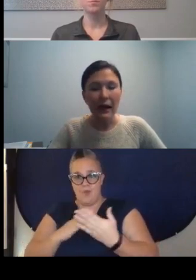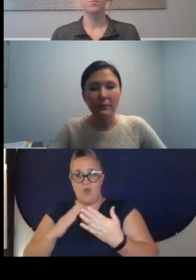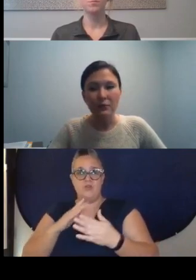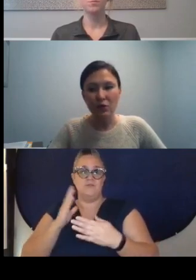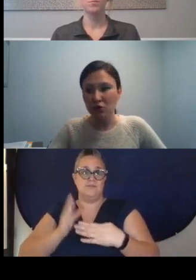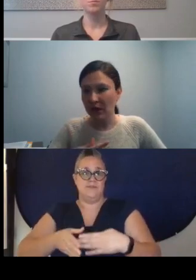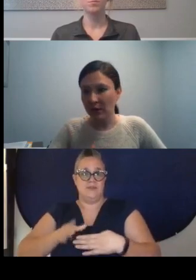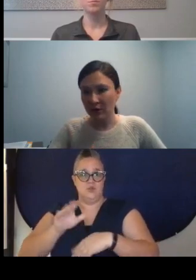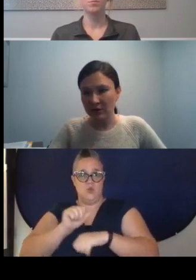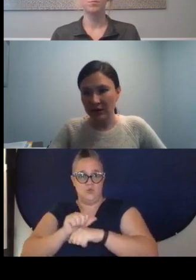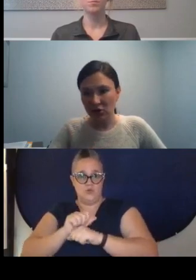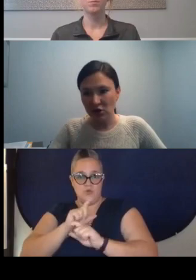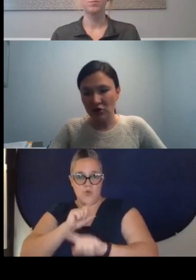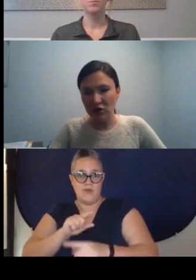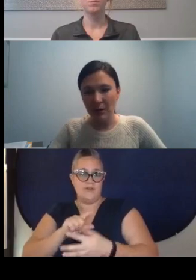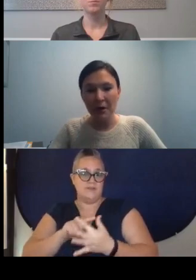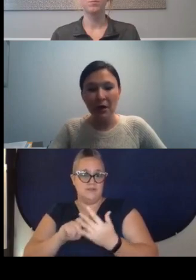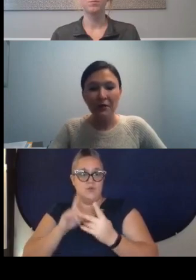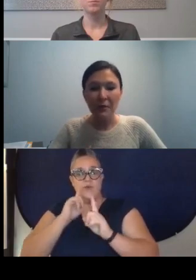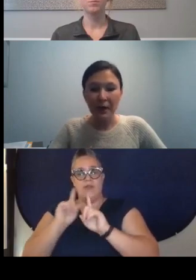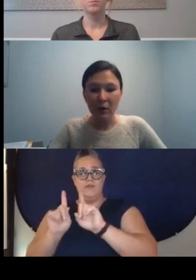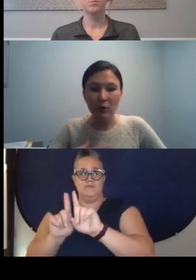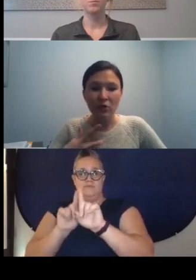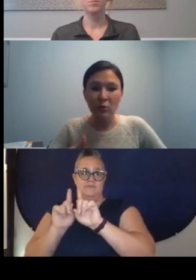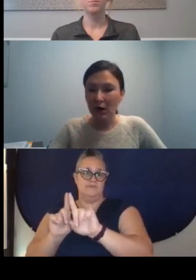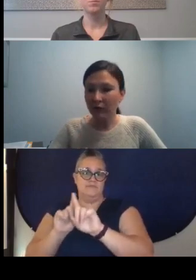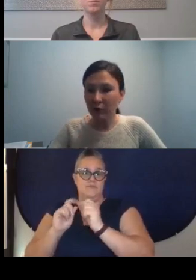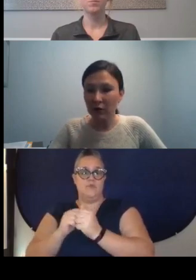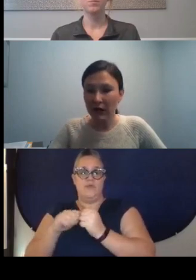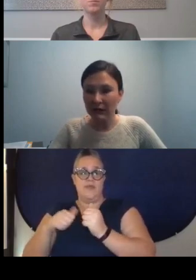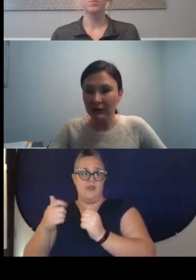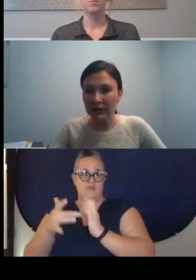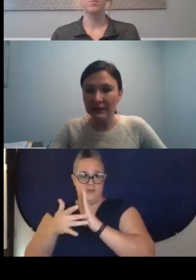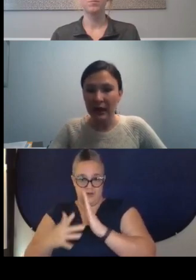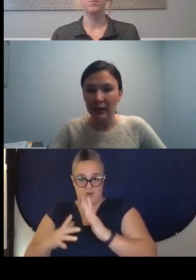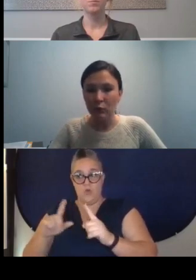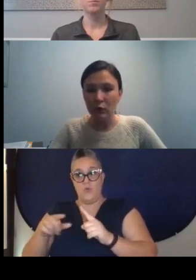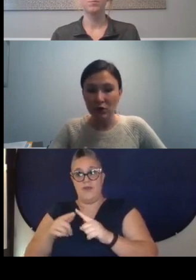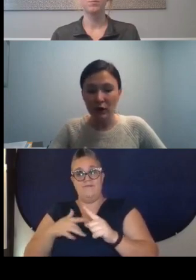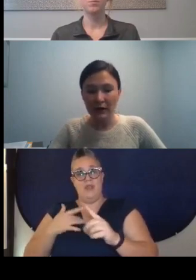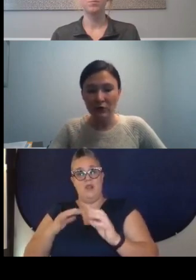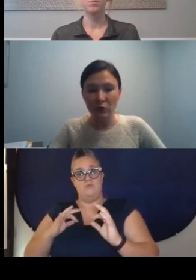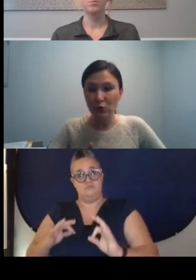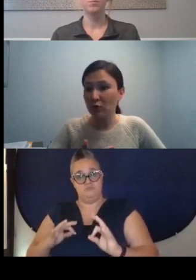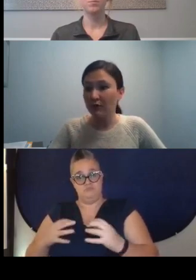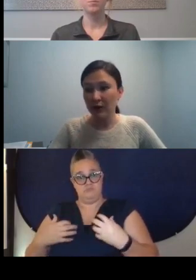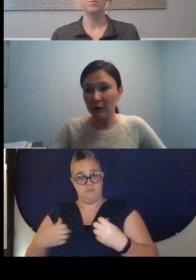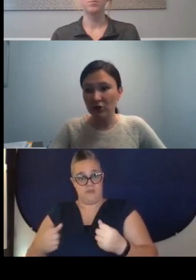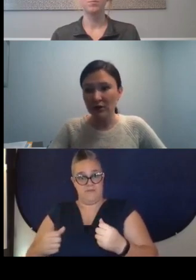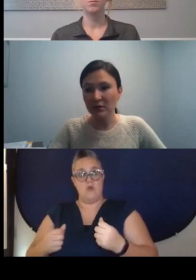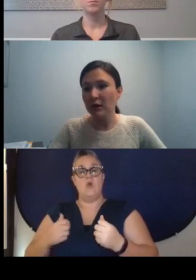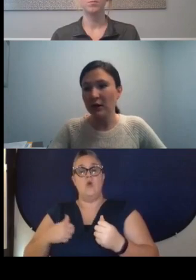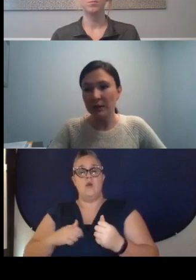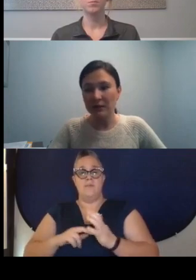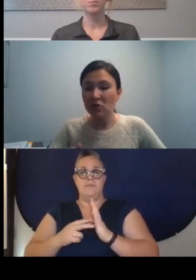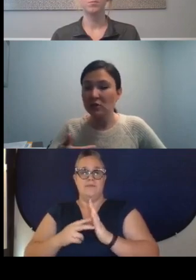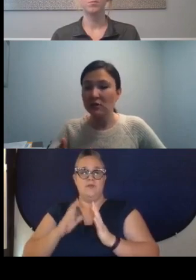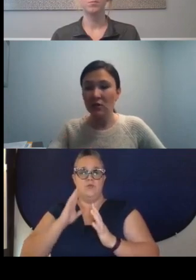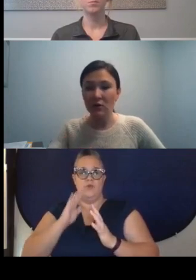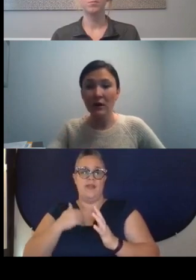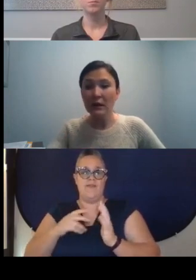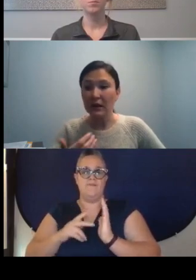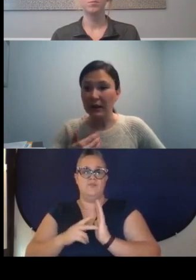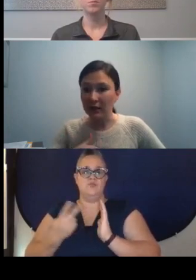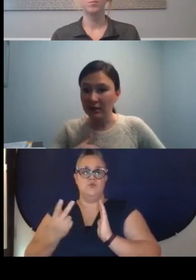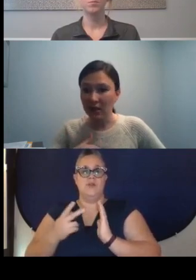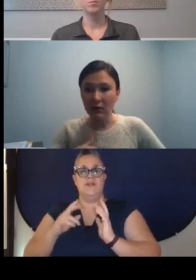that. So you'll shadow another technician in the shop. From there, once you're more comfortable and confident, we do kind of do a dual evaluation. So our expectation